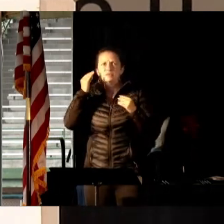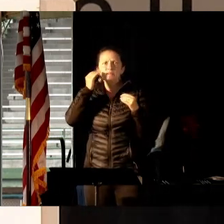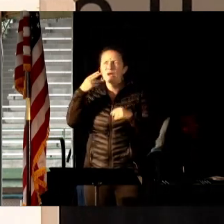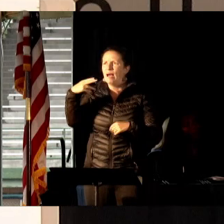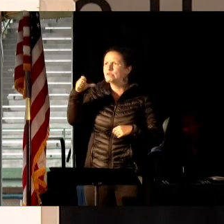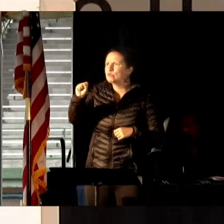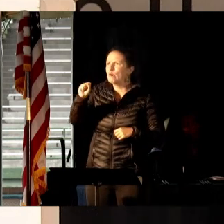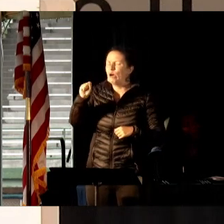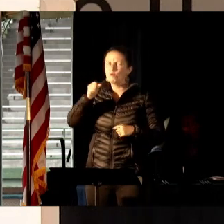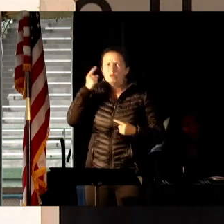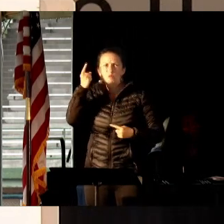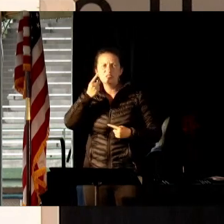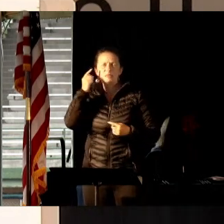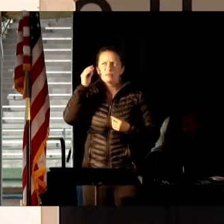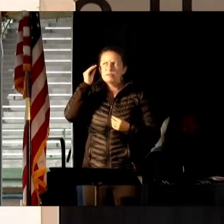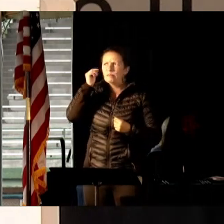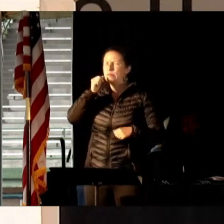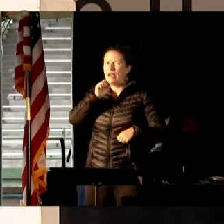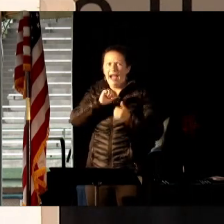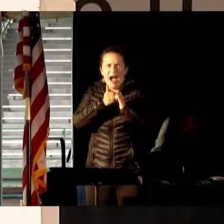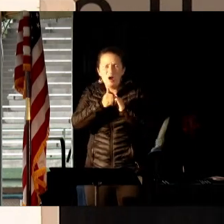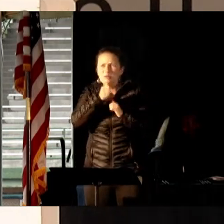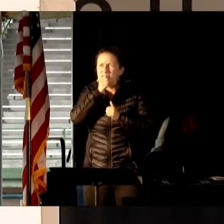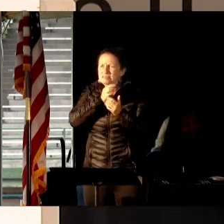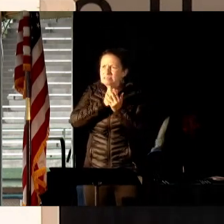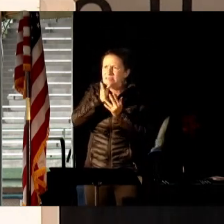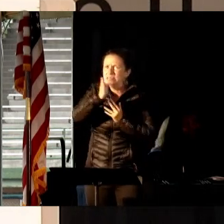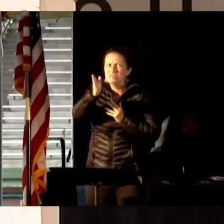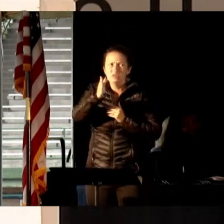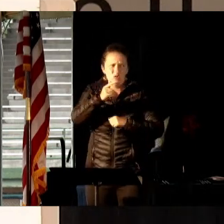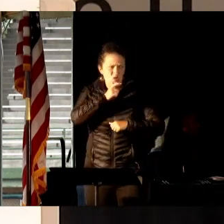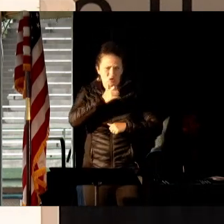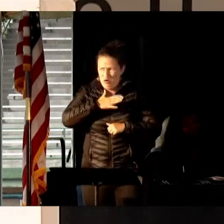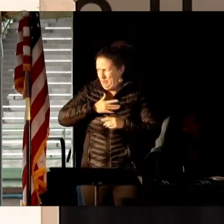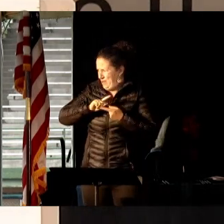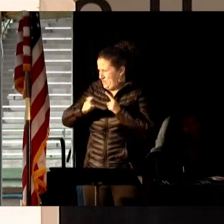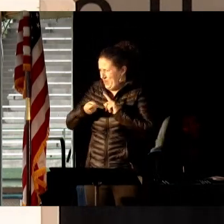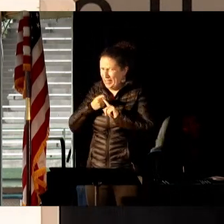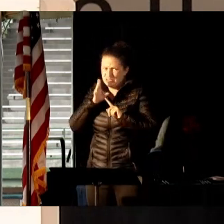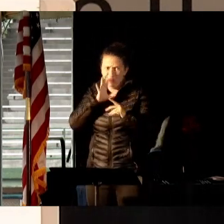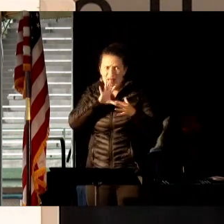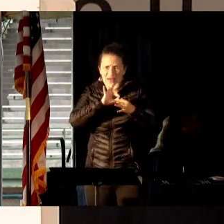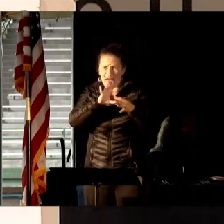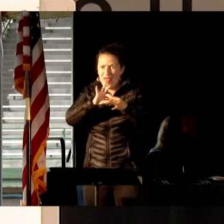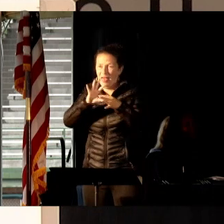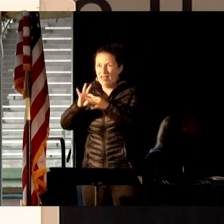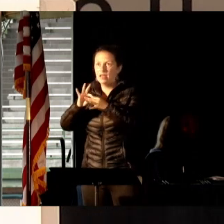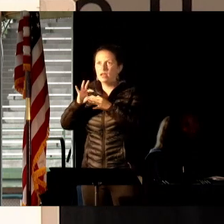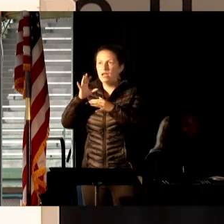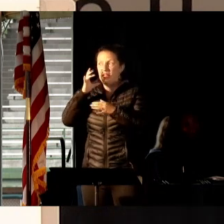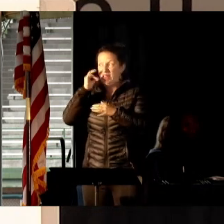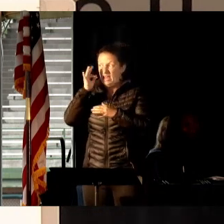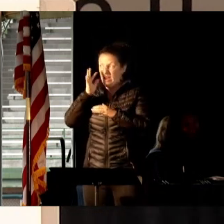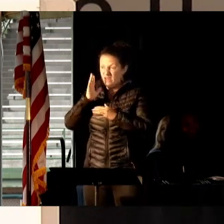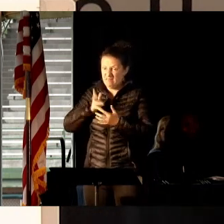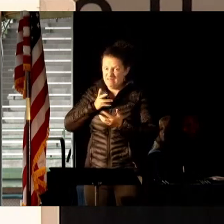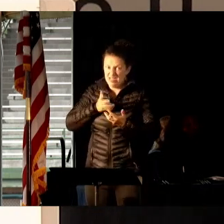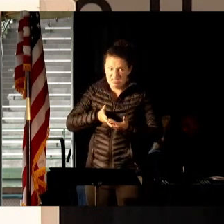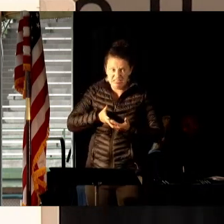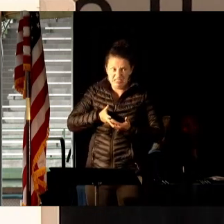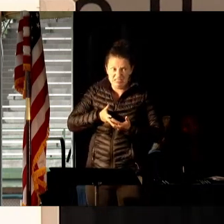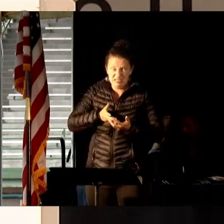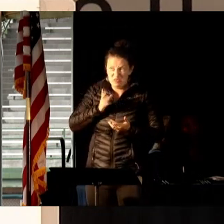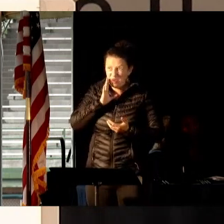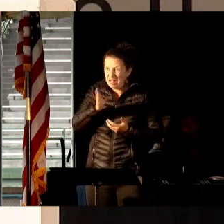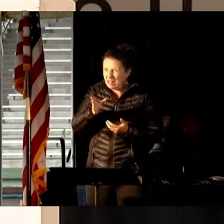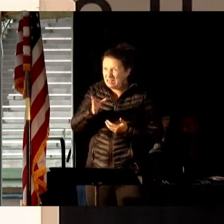going to get through this? Who will be my friends? Will I truly fit in? Can anyone truly understand me? Can I understand